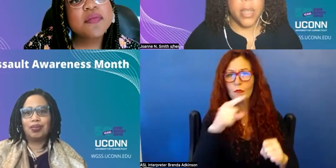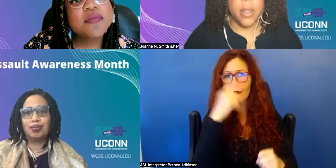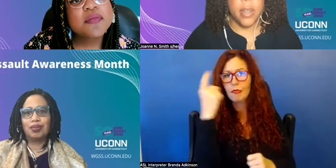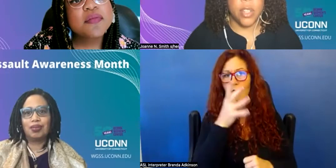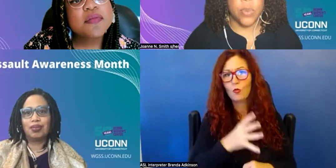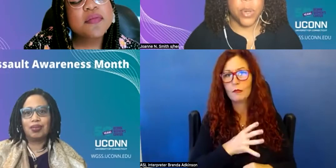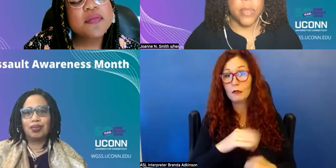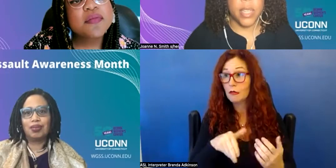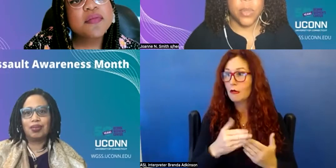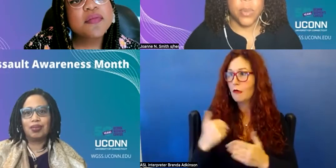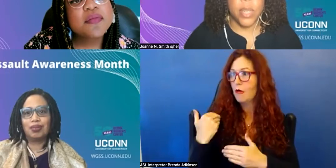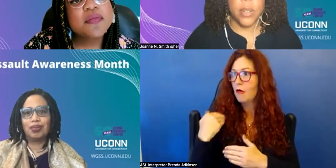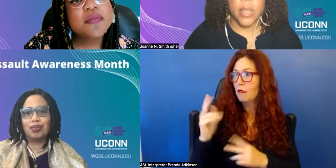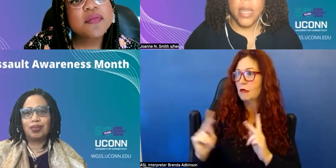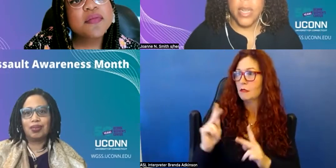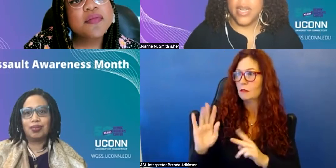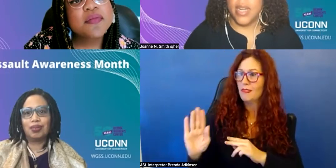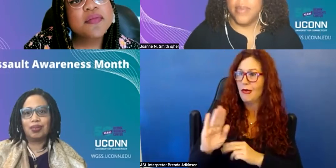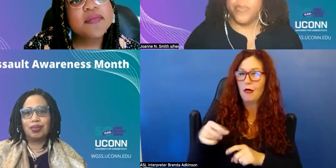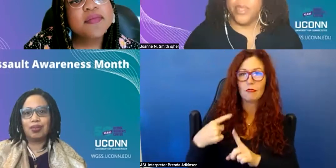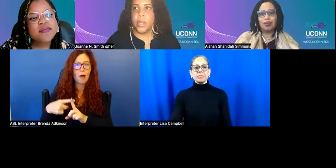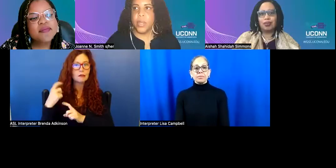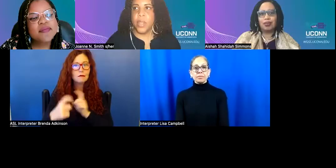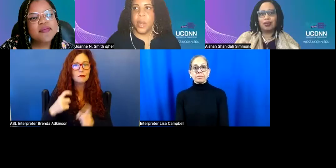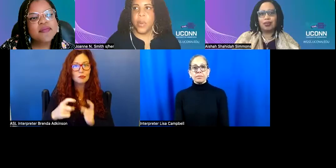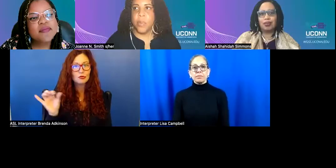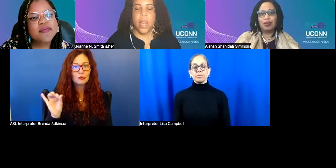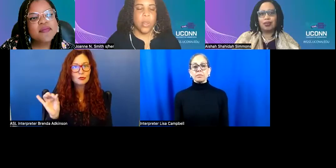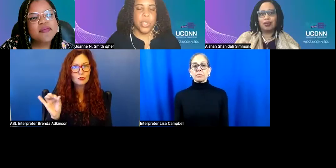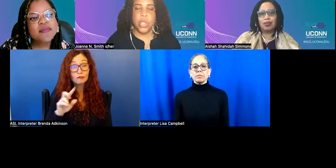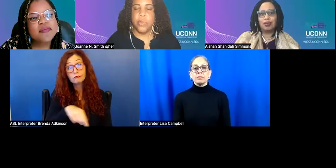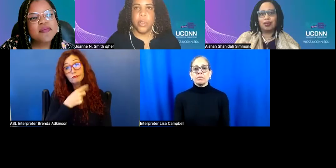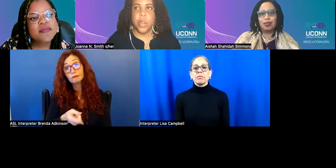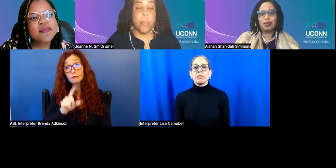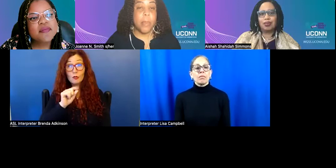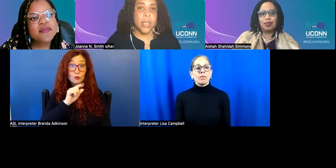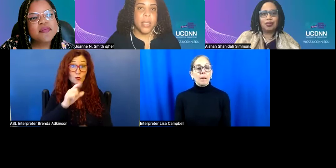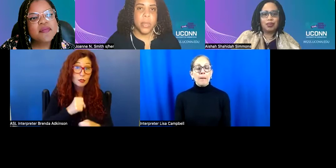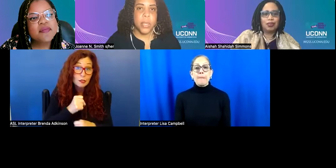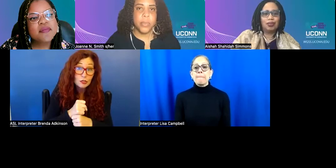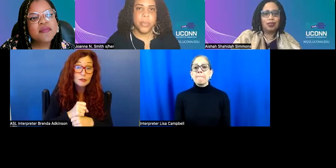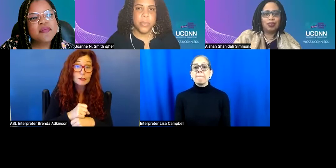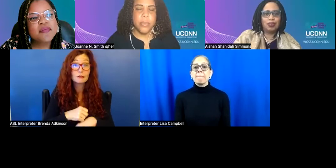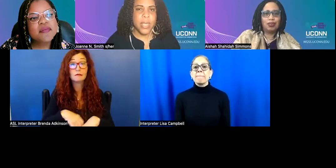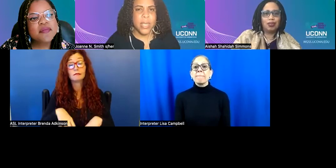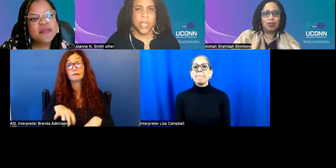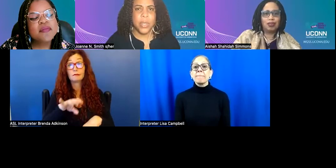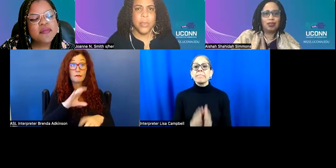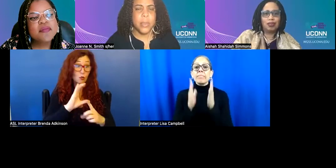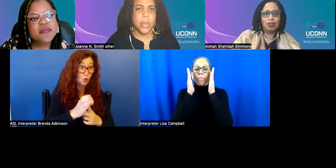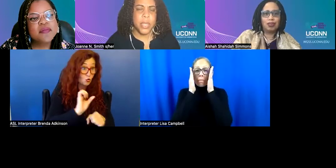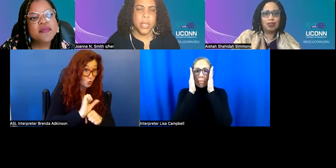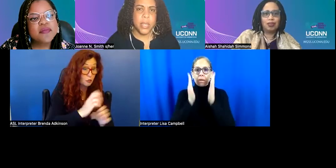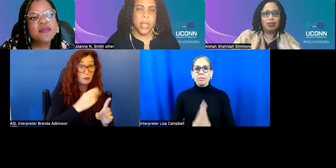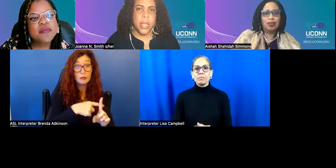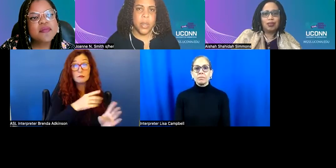played in this work over the last 20 years. You know, beyond culture shift work, our policy work is extremely